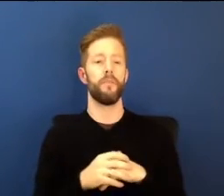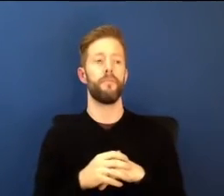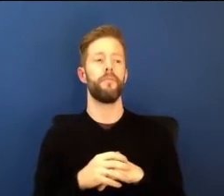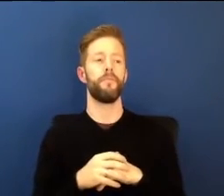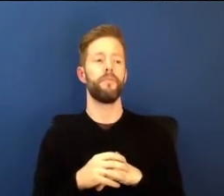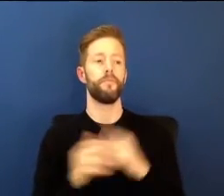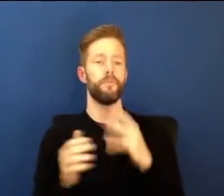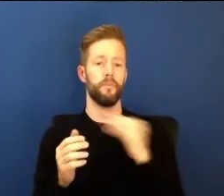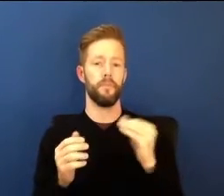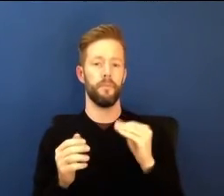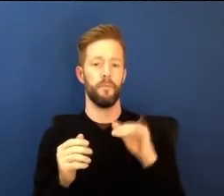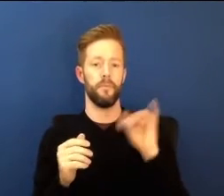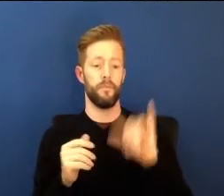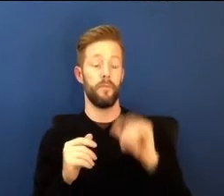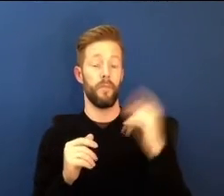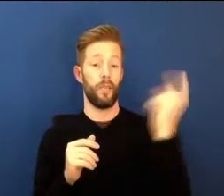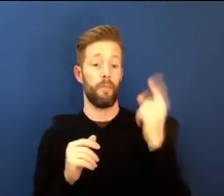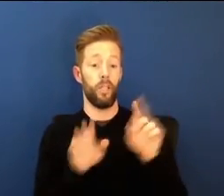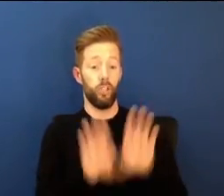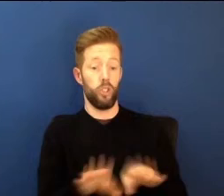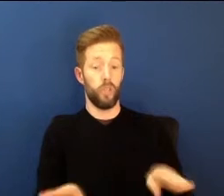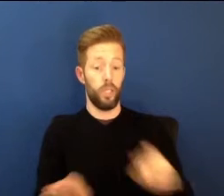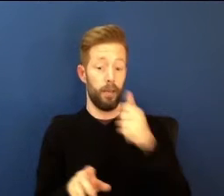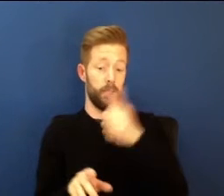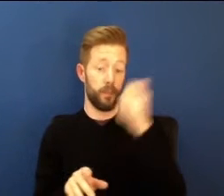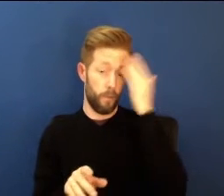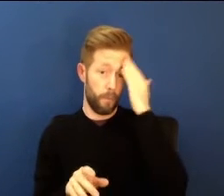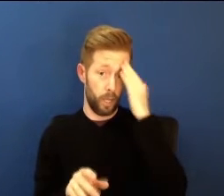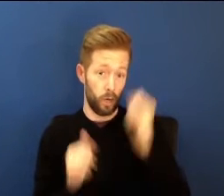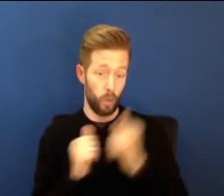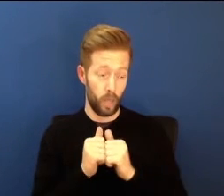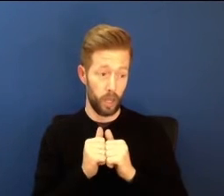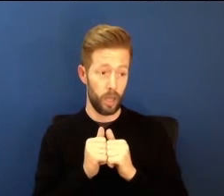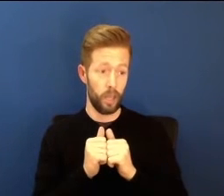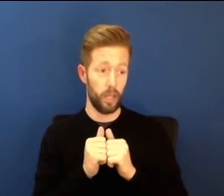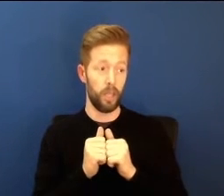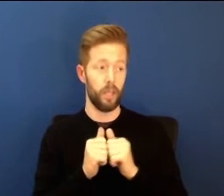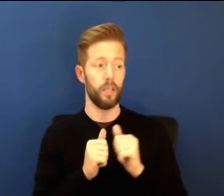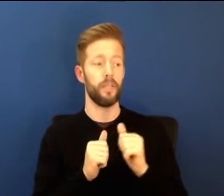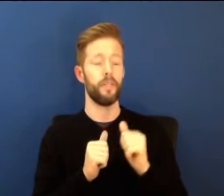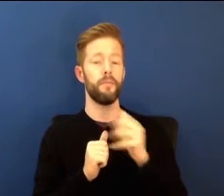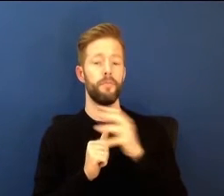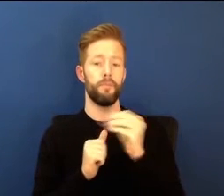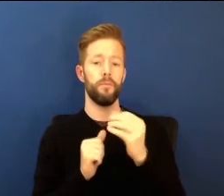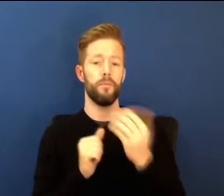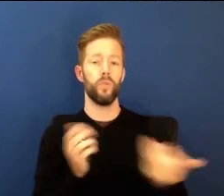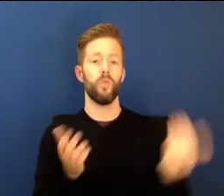And it's taking something that the children are familiar with and